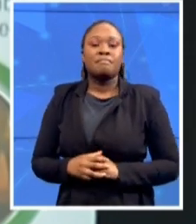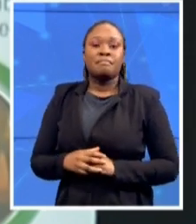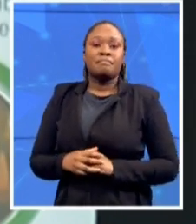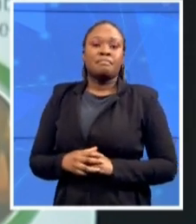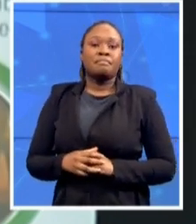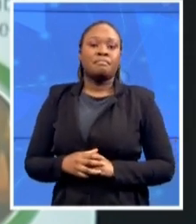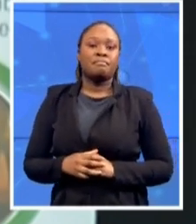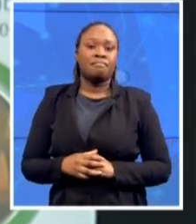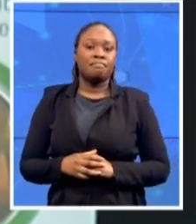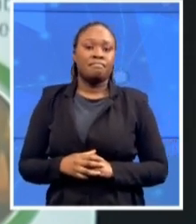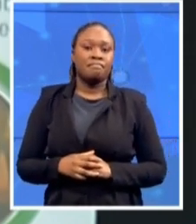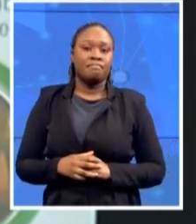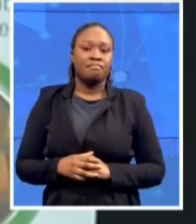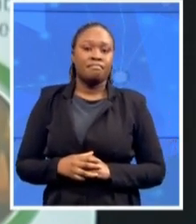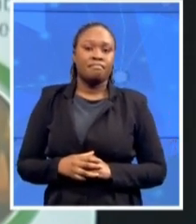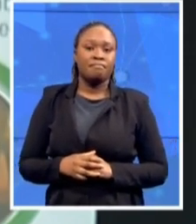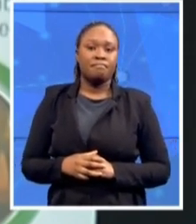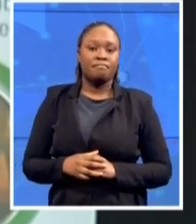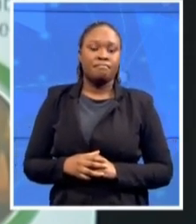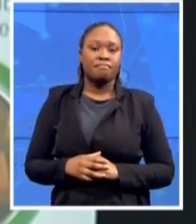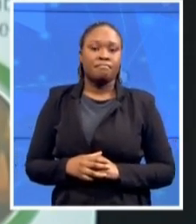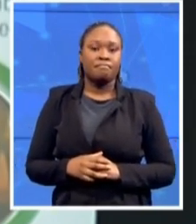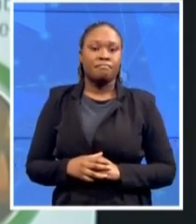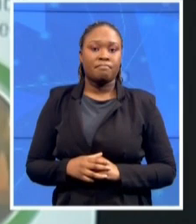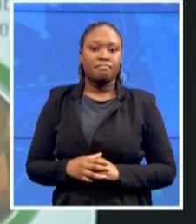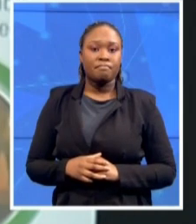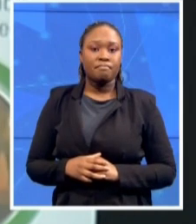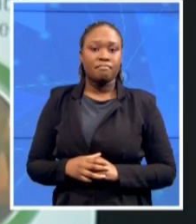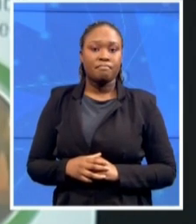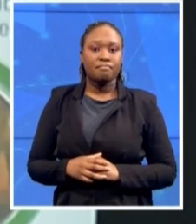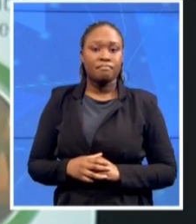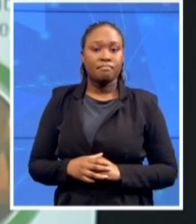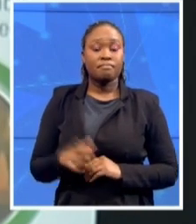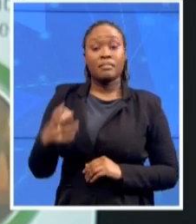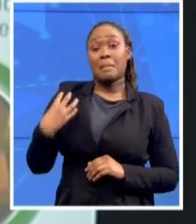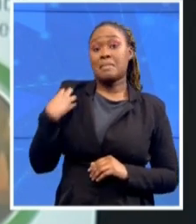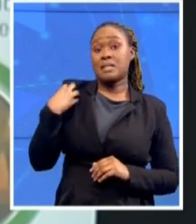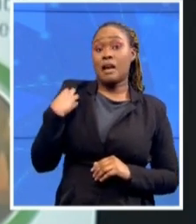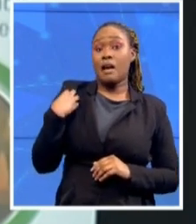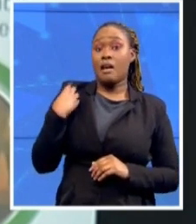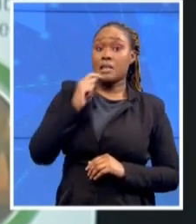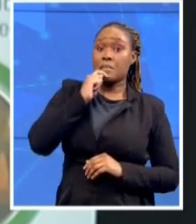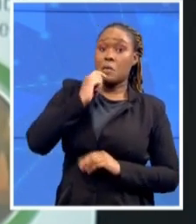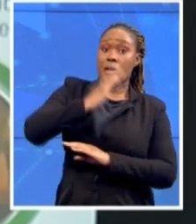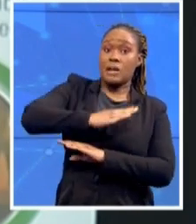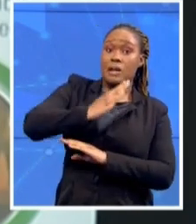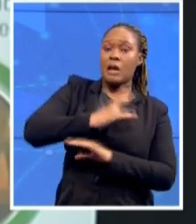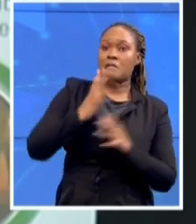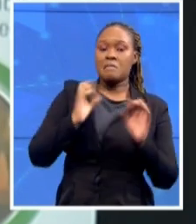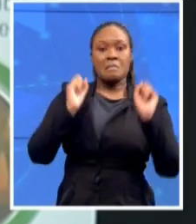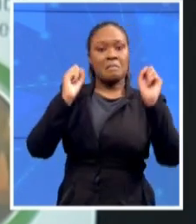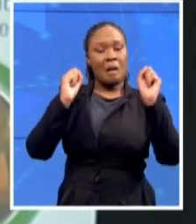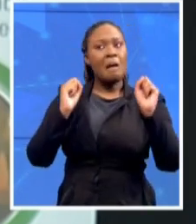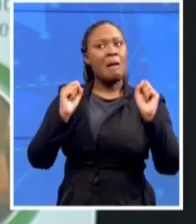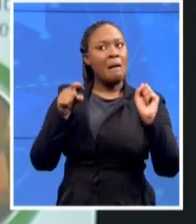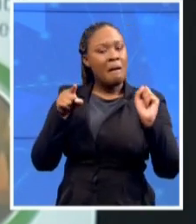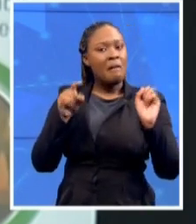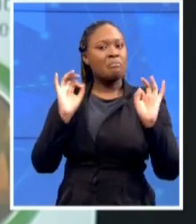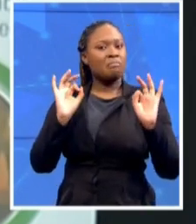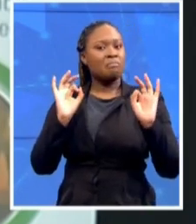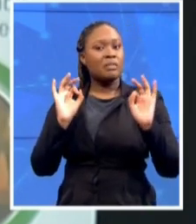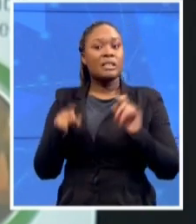sensible approach outlined again by the Minister this morning and reflected in the ERA amendments released just days